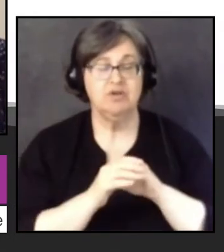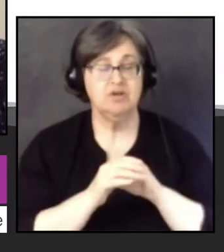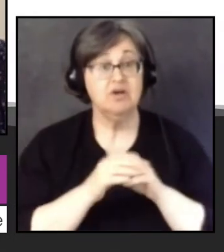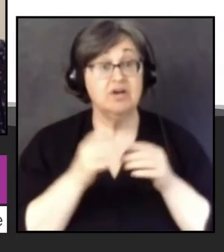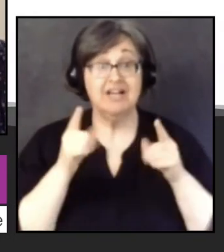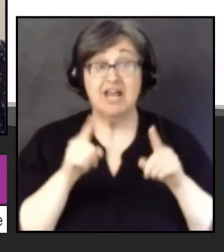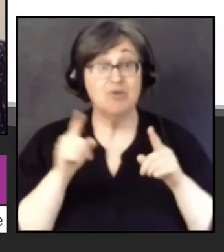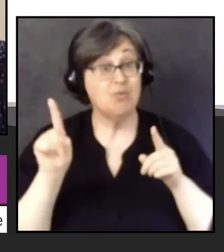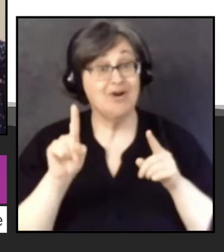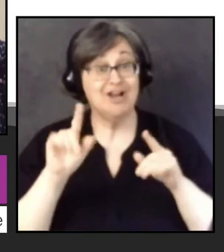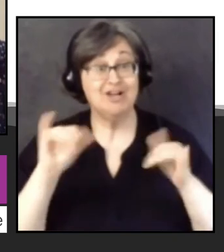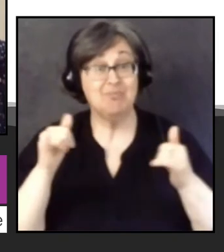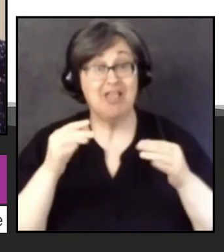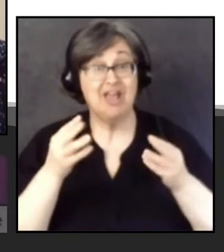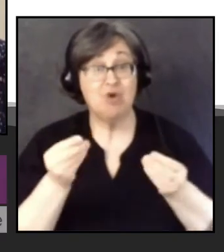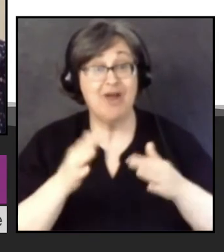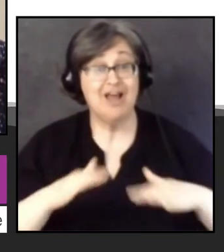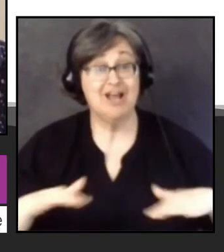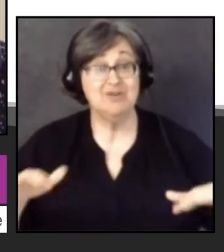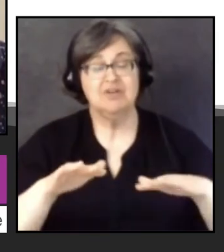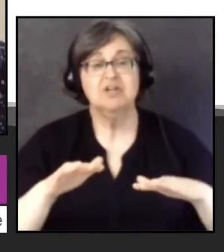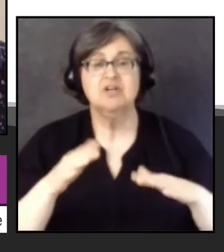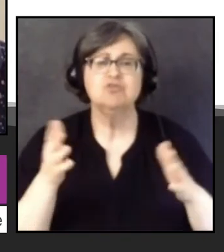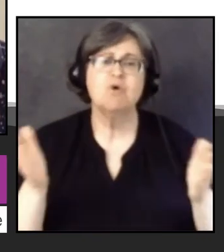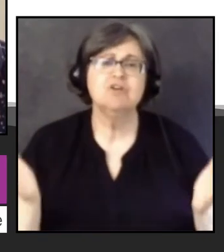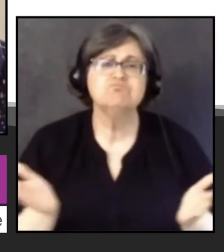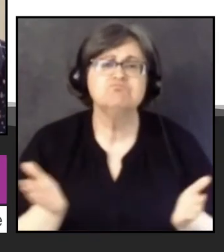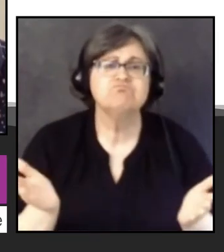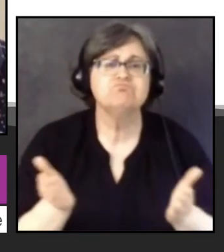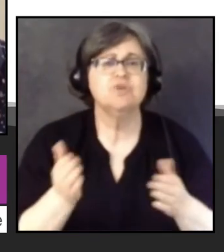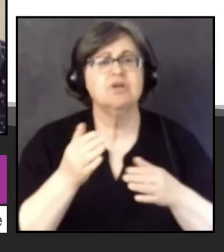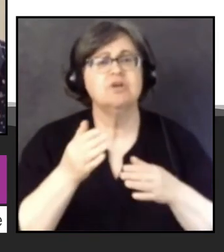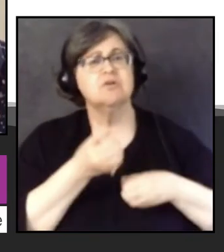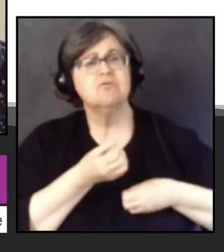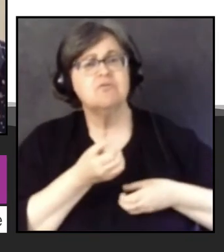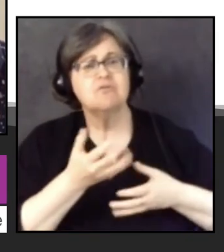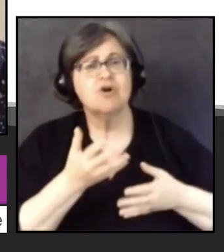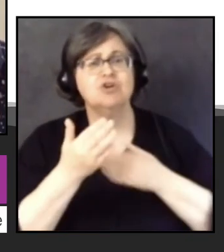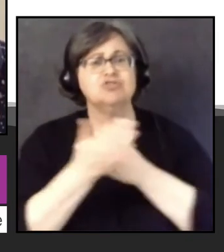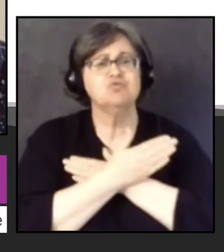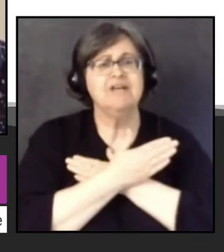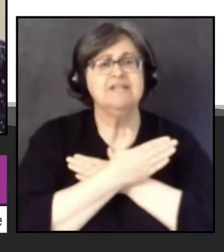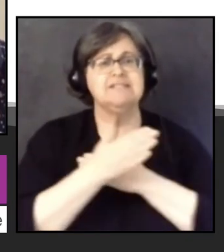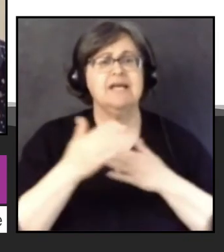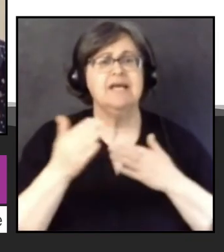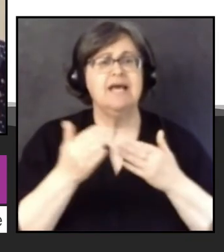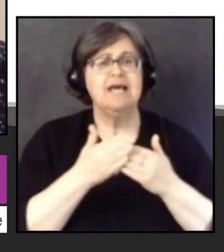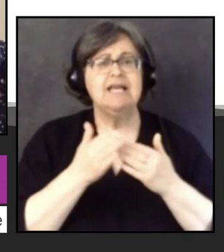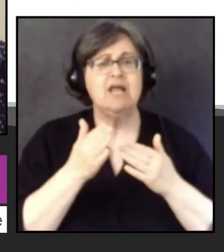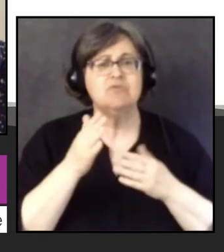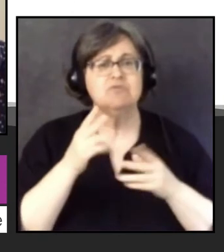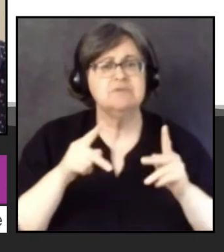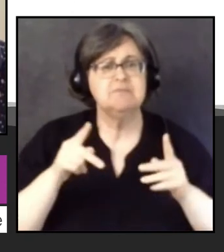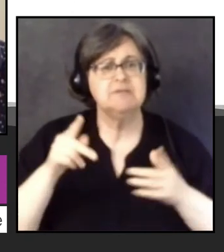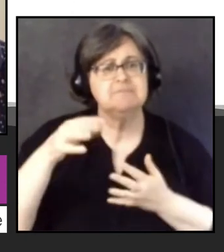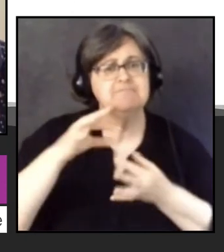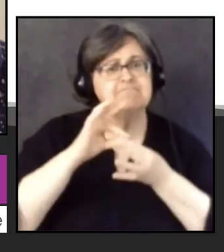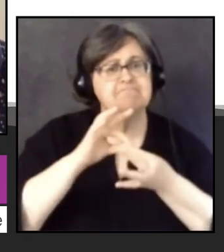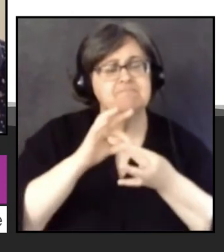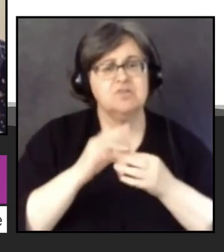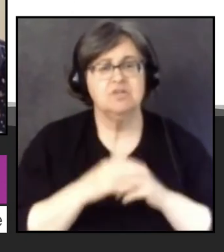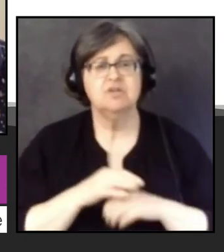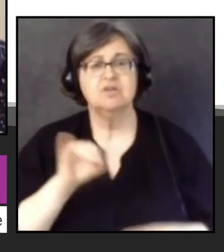a playground with a focus on generating rest and neighborly connections. So just a little bit about the artist. Jing is a theater maker focusing